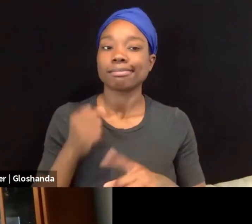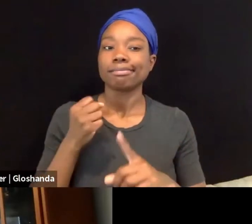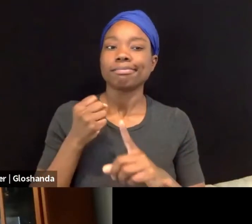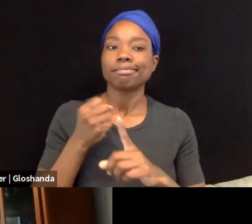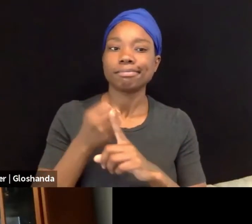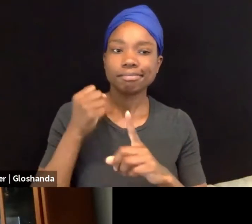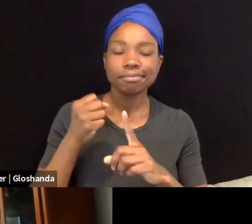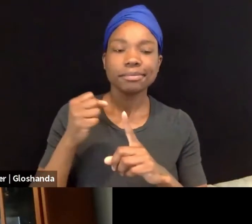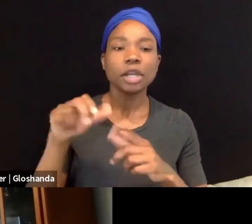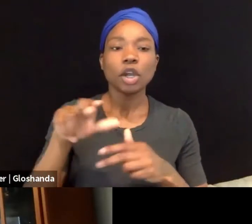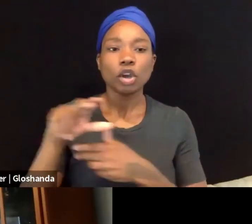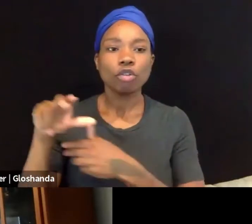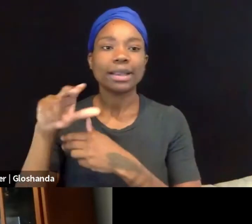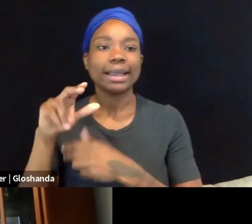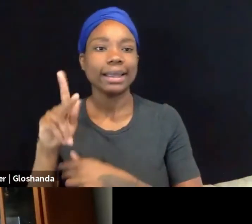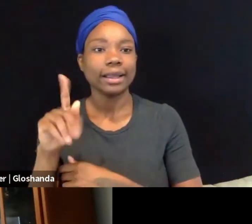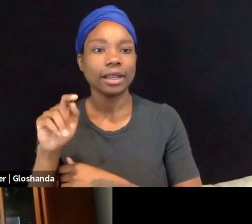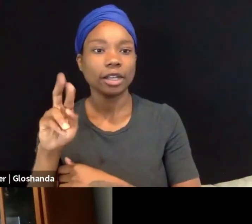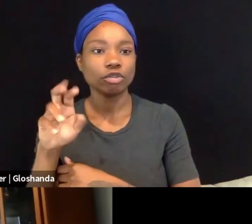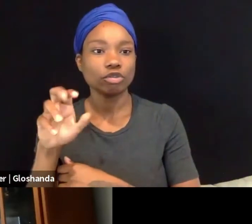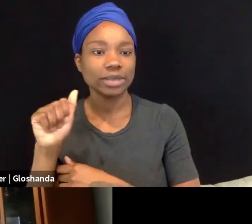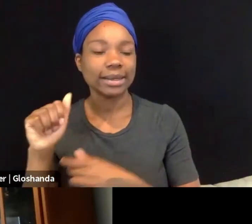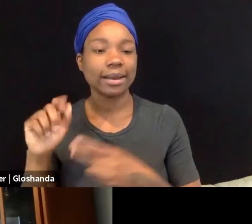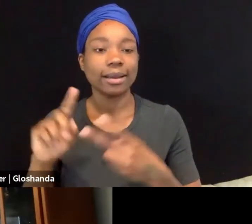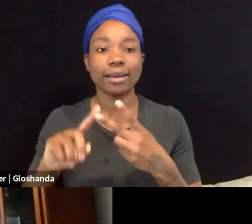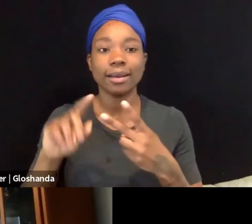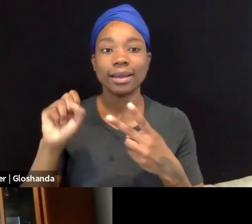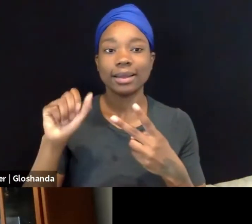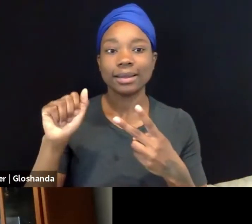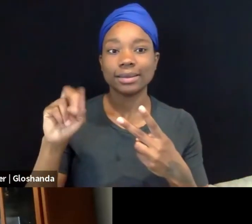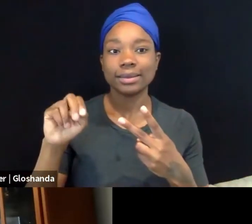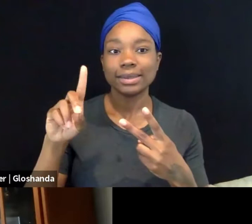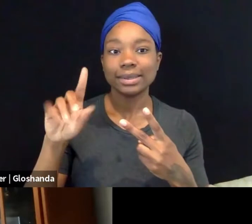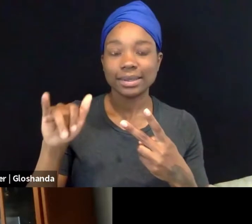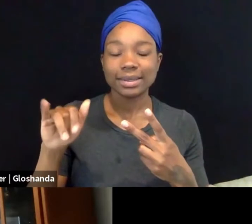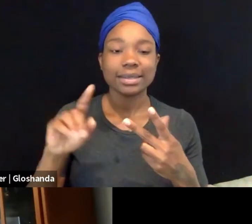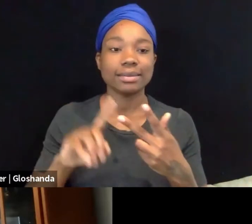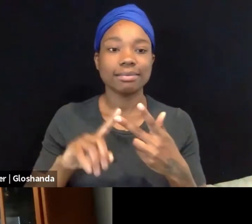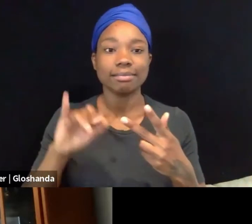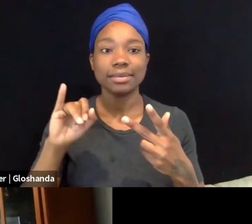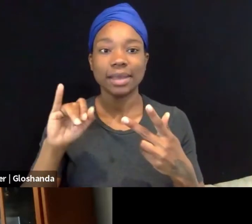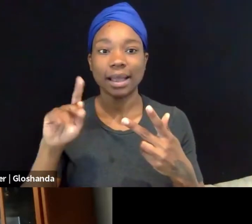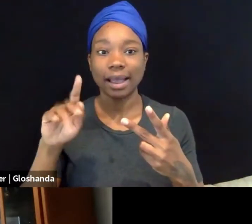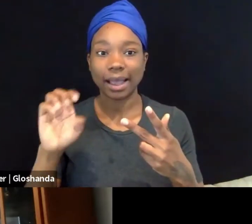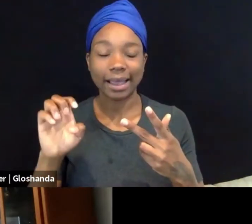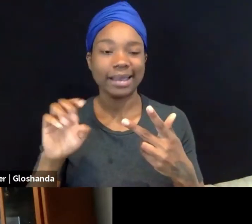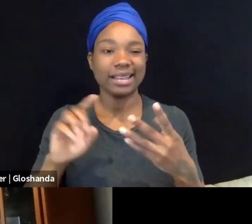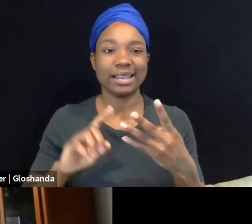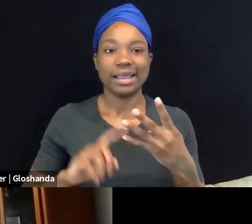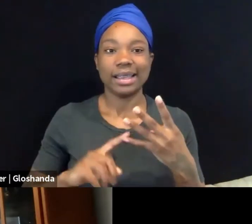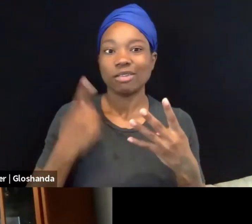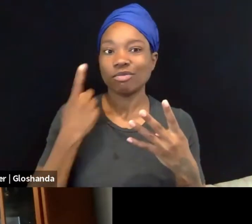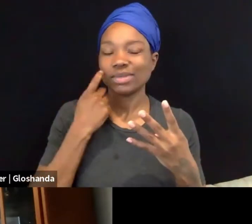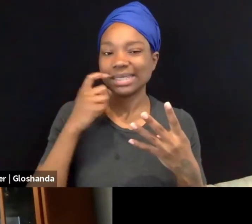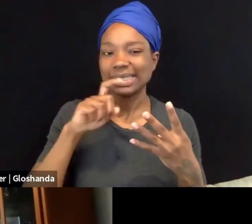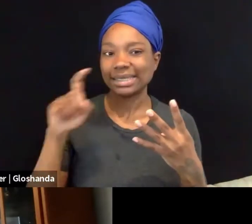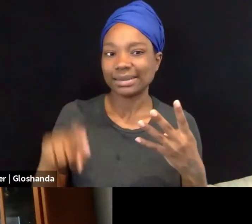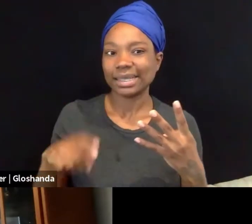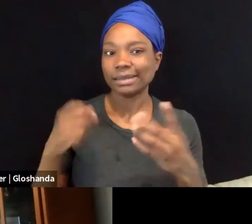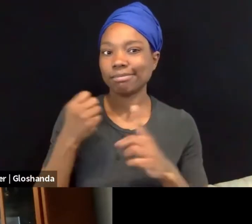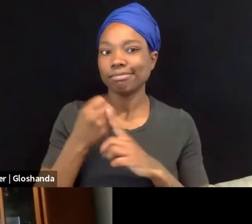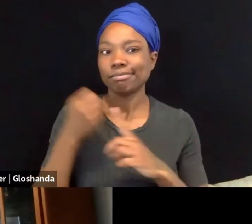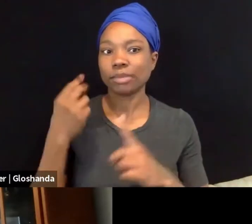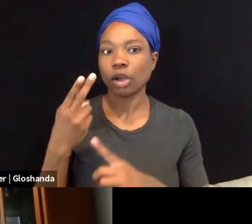Katrina, Sandy, Ike, and most recently in Texas, Harvey. So we now have that as well as